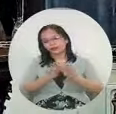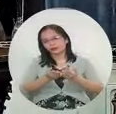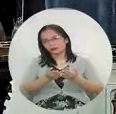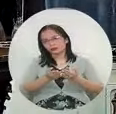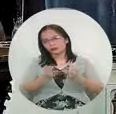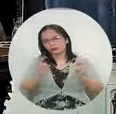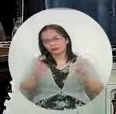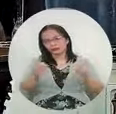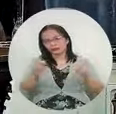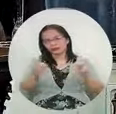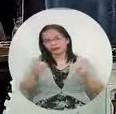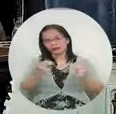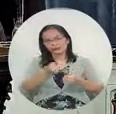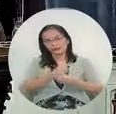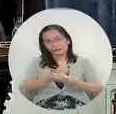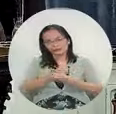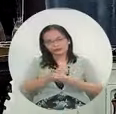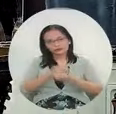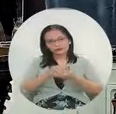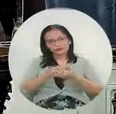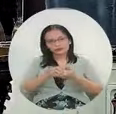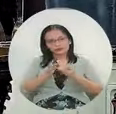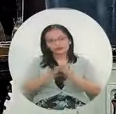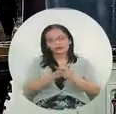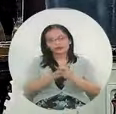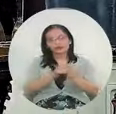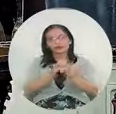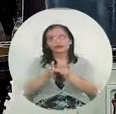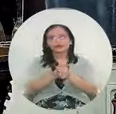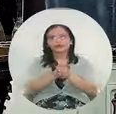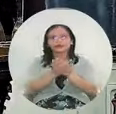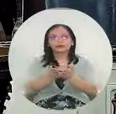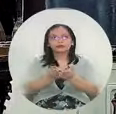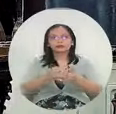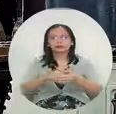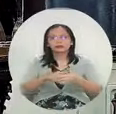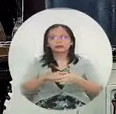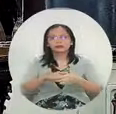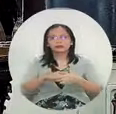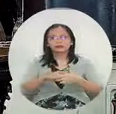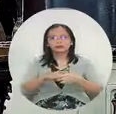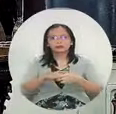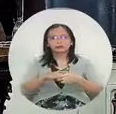You need to comfort yourself in all the burdens that you have? Right here.